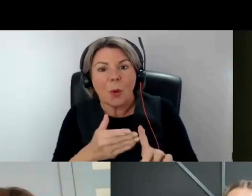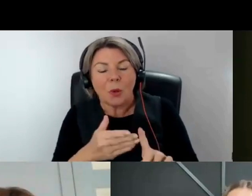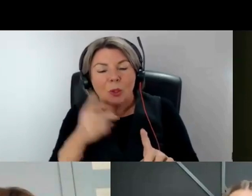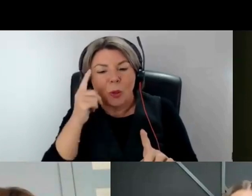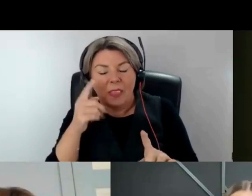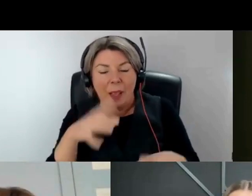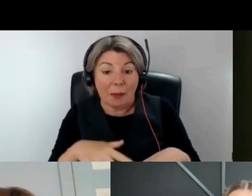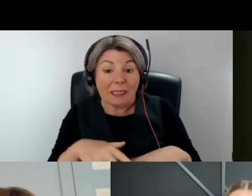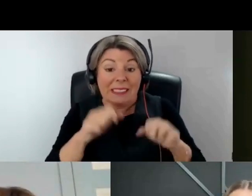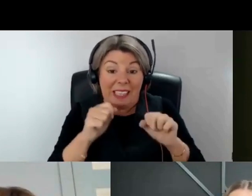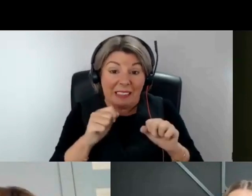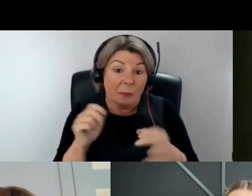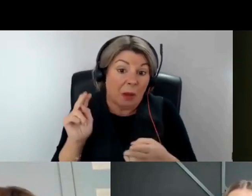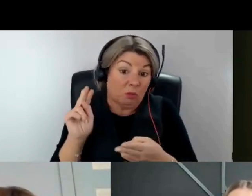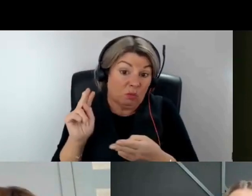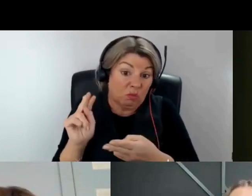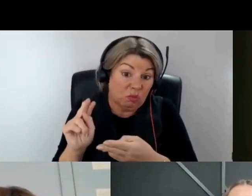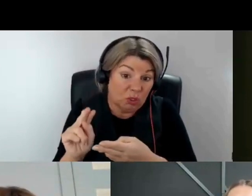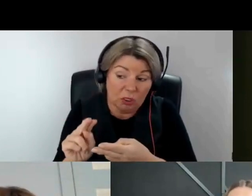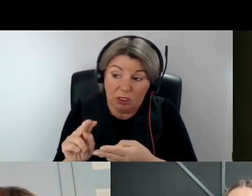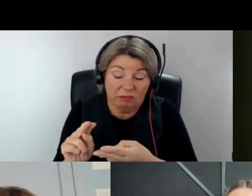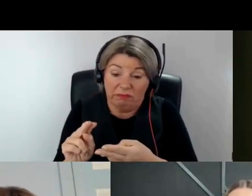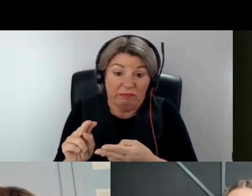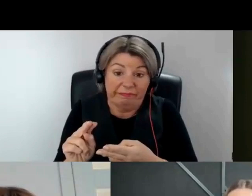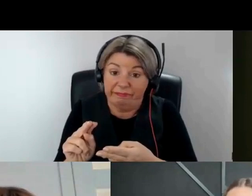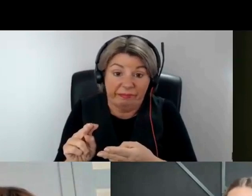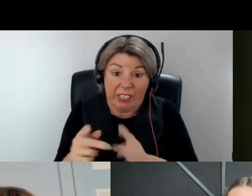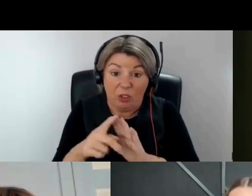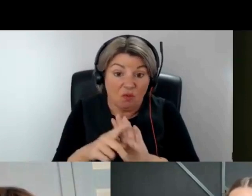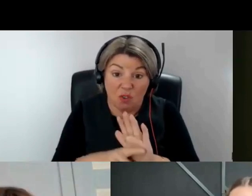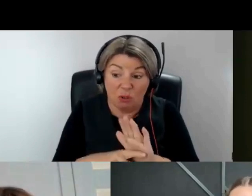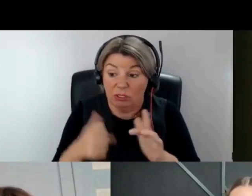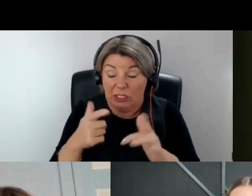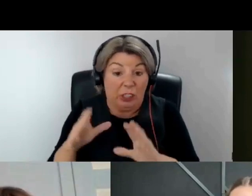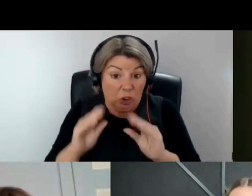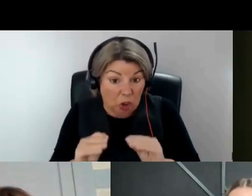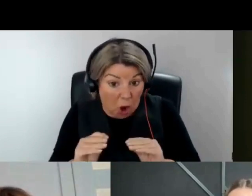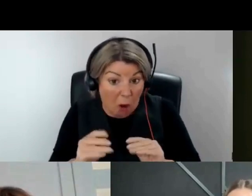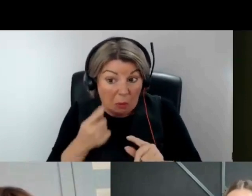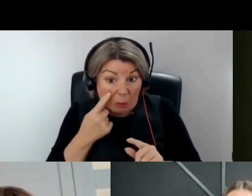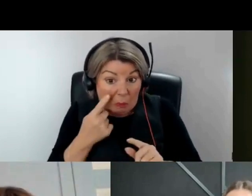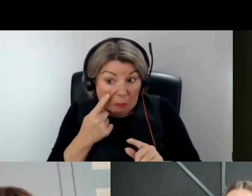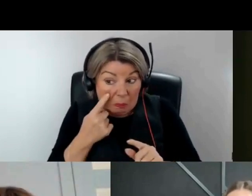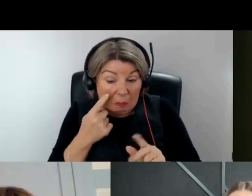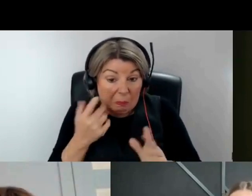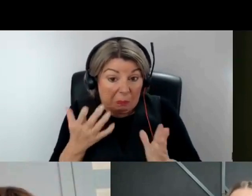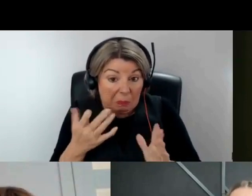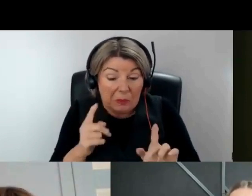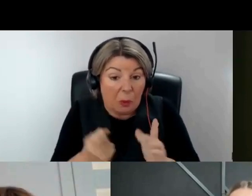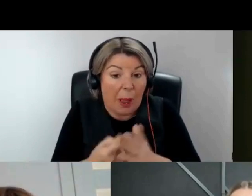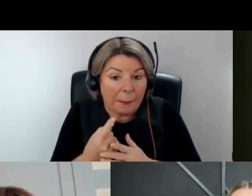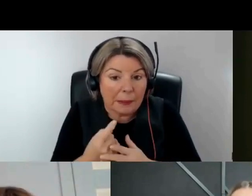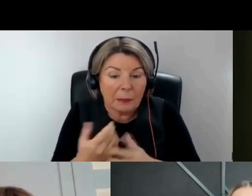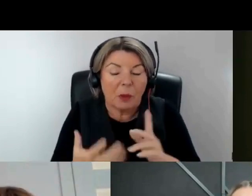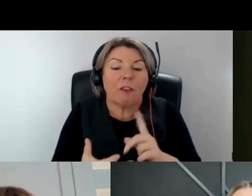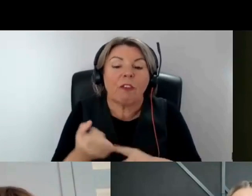about starting by reducing it. But there's no hard and fast rules. You could just stop it and see what happens. But I think you're probably going to